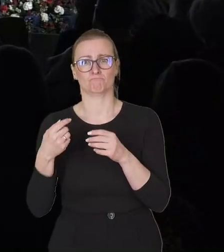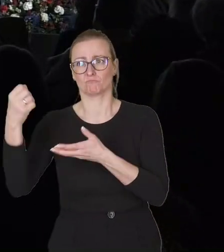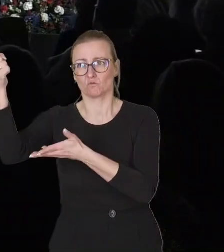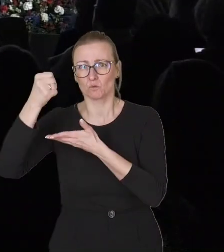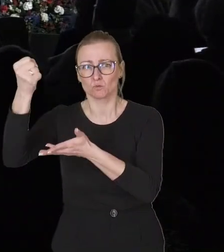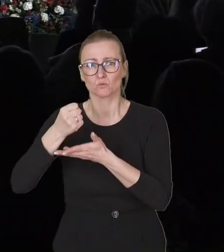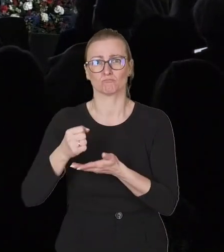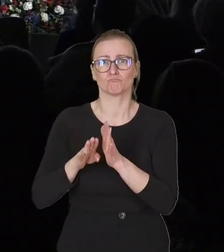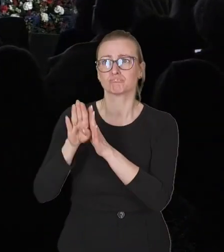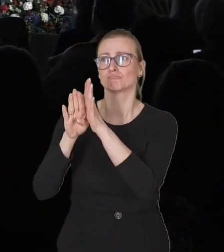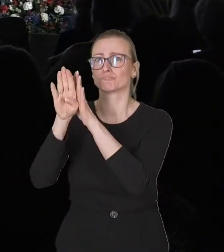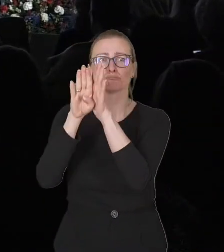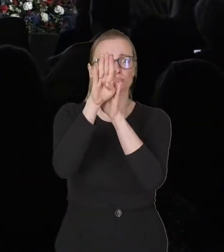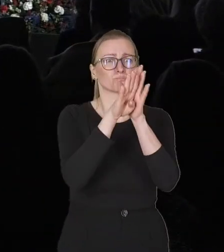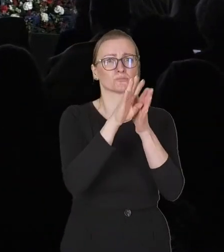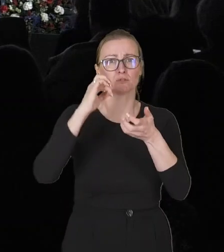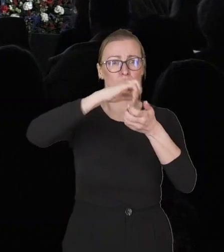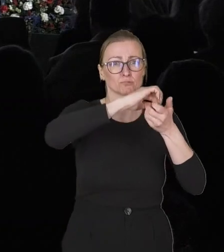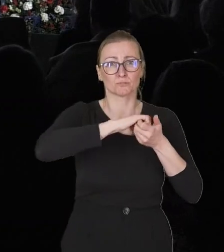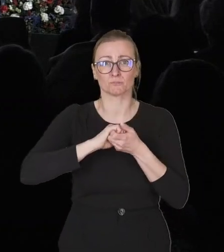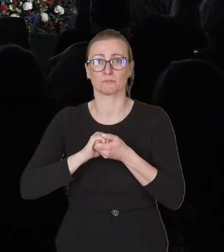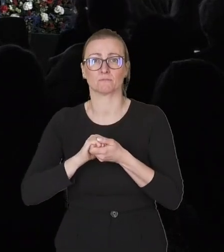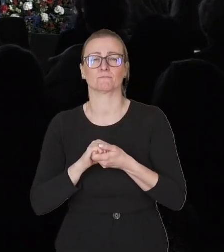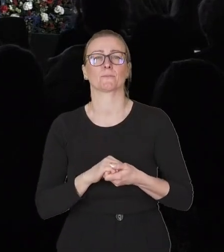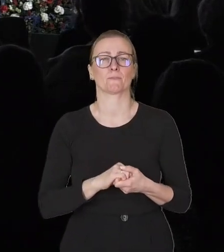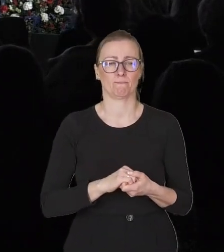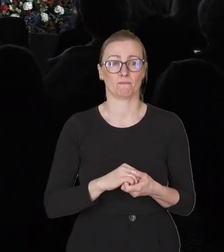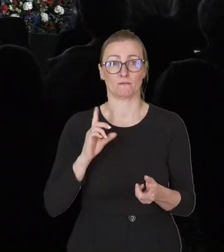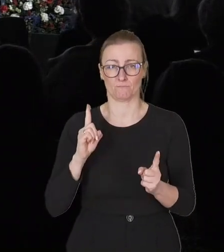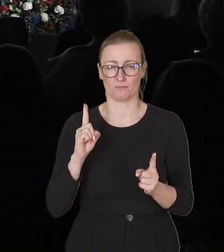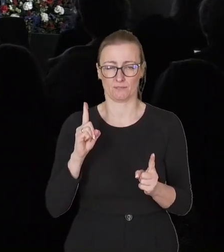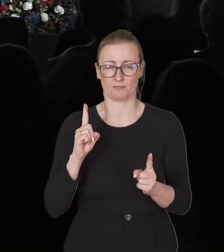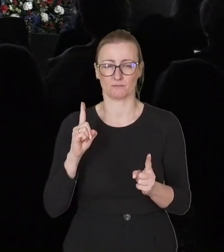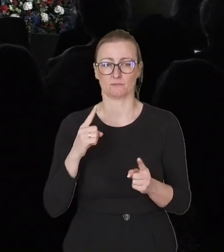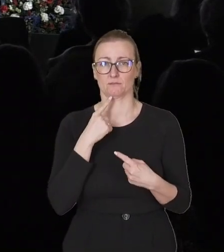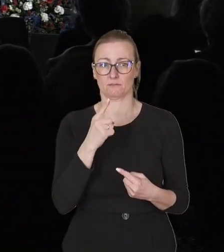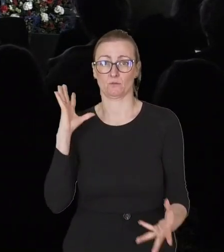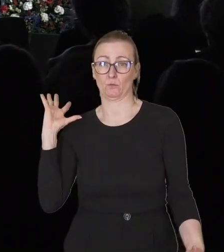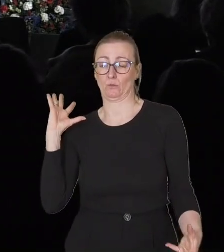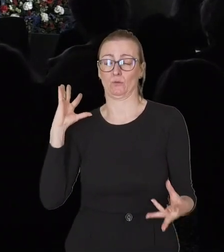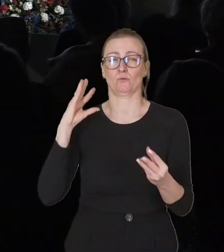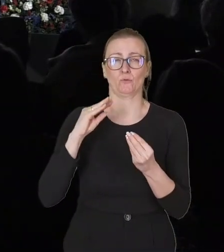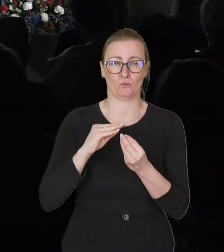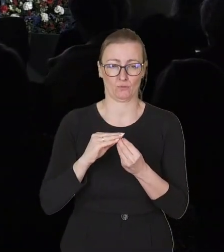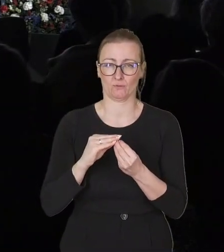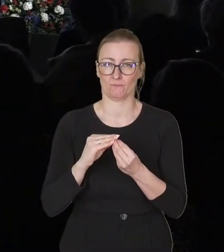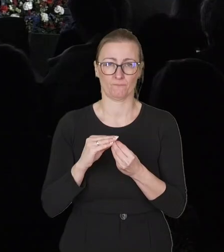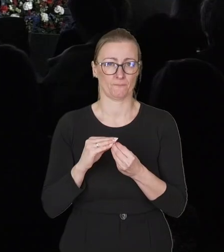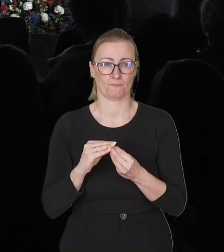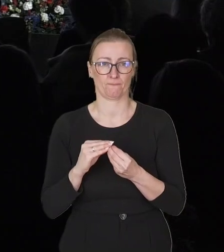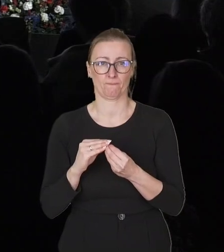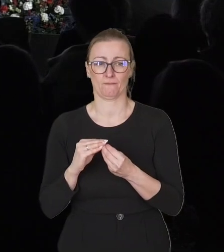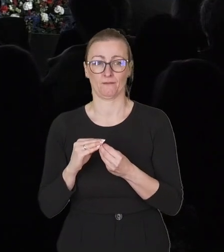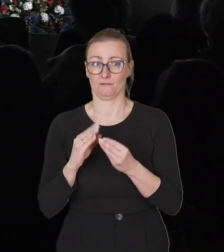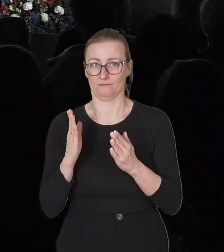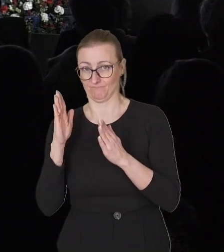summary of this whole logic you presented, and just switch it to the entrepreneur, because from competitiveness point of